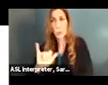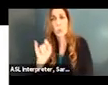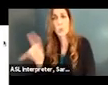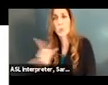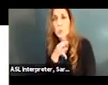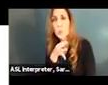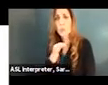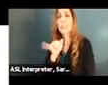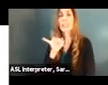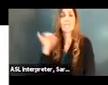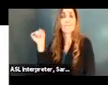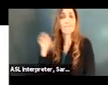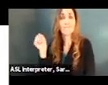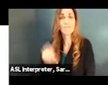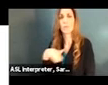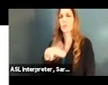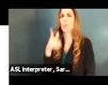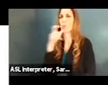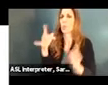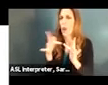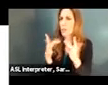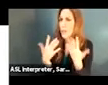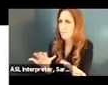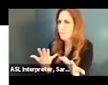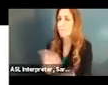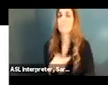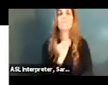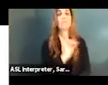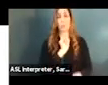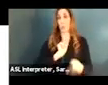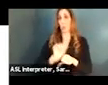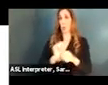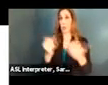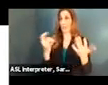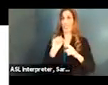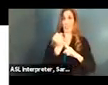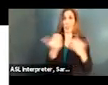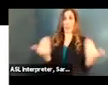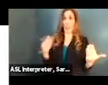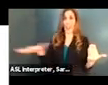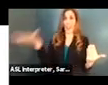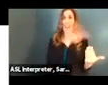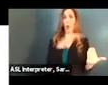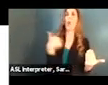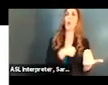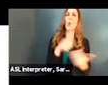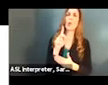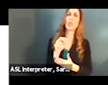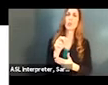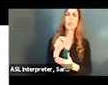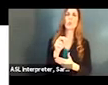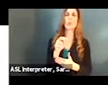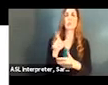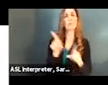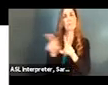If so, who would we contact? So the way we're working now is we do, as